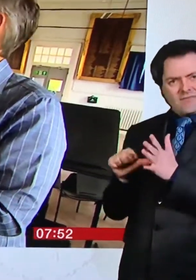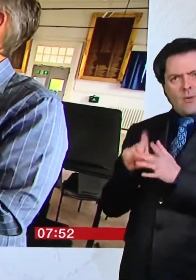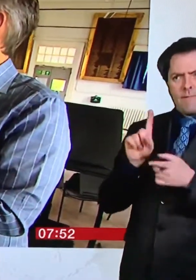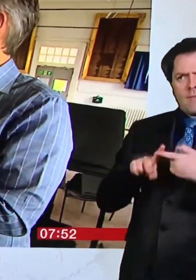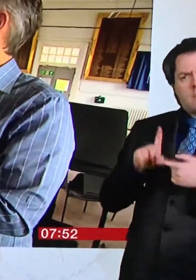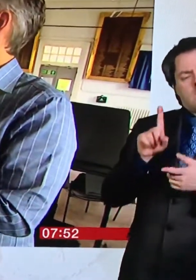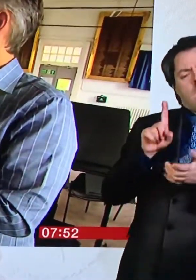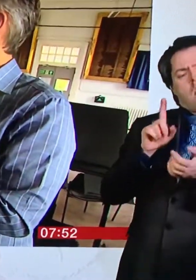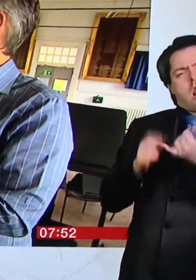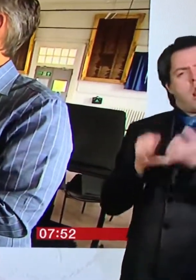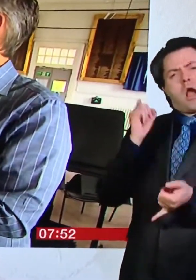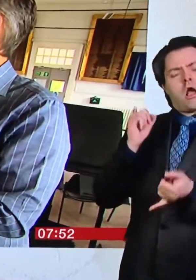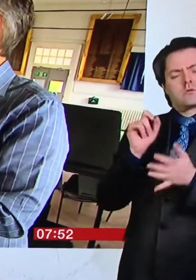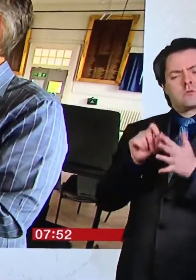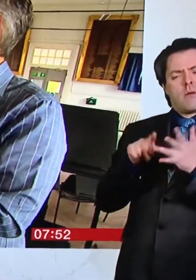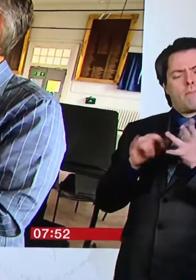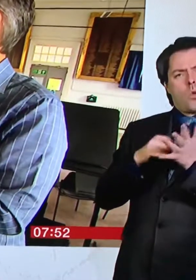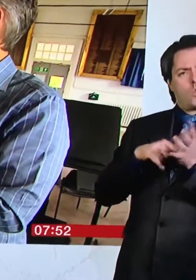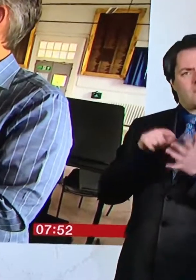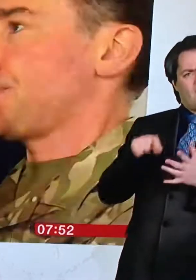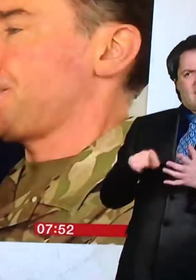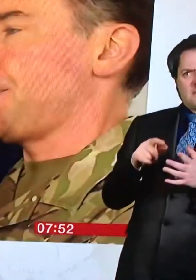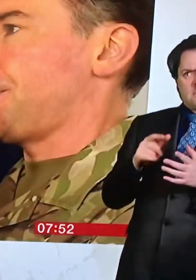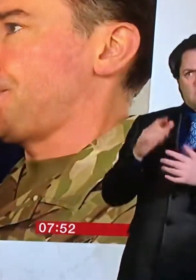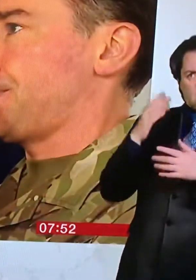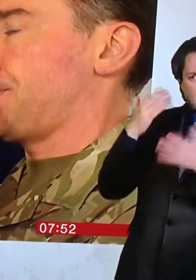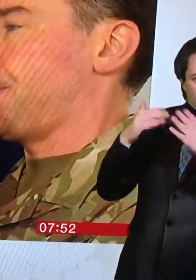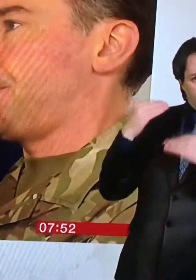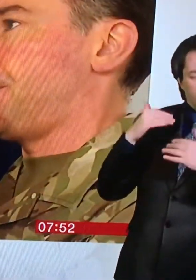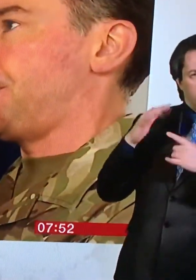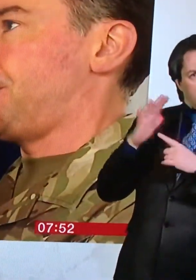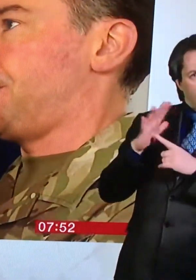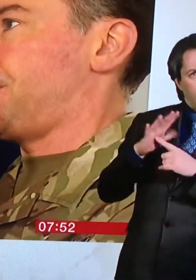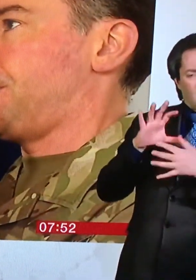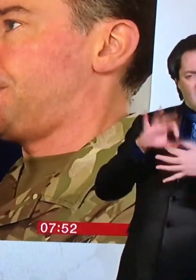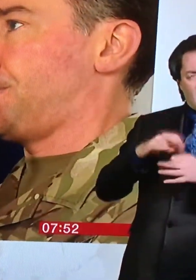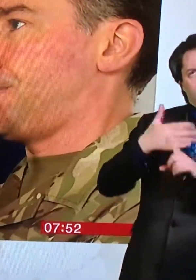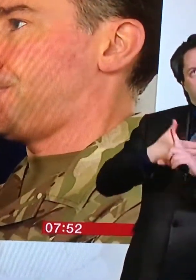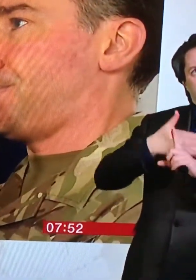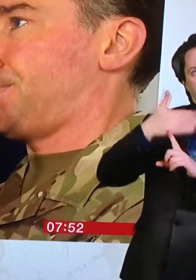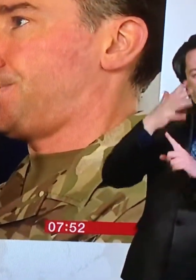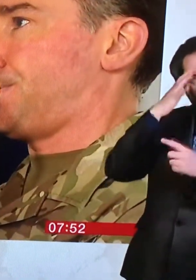history, gravitas, and importance that's attached to it.